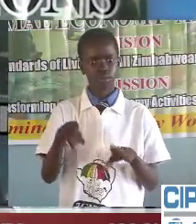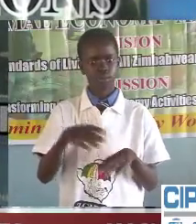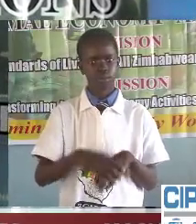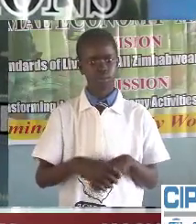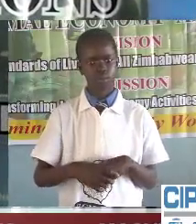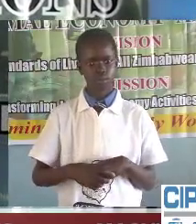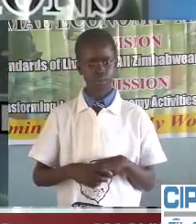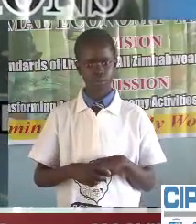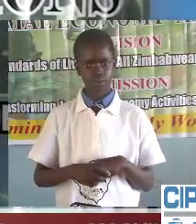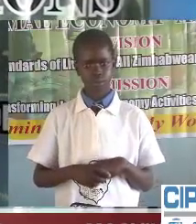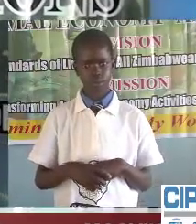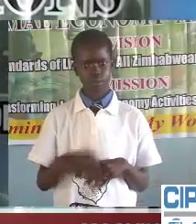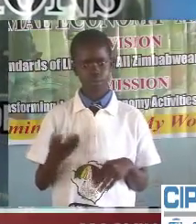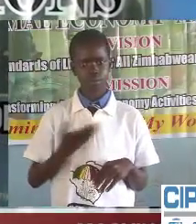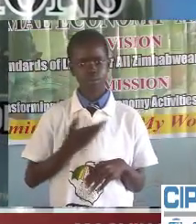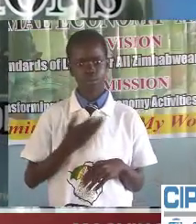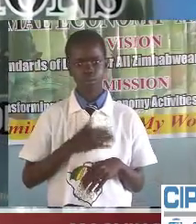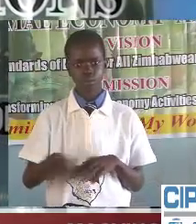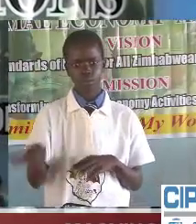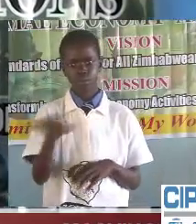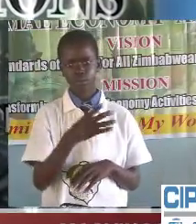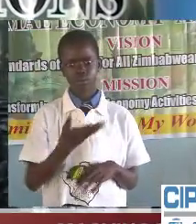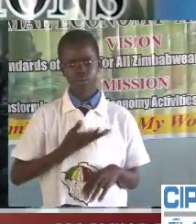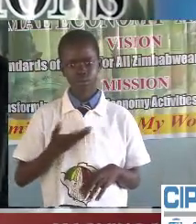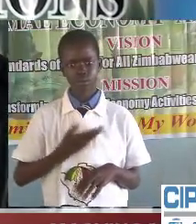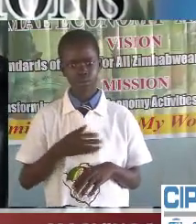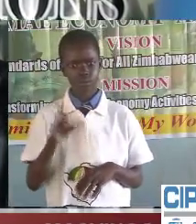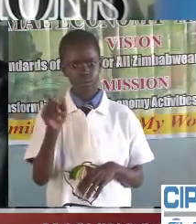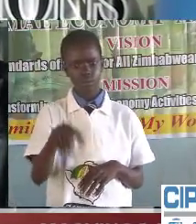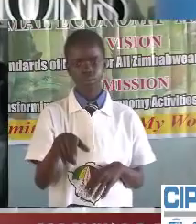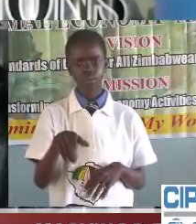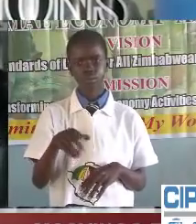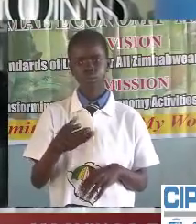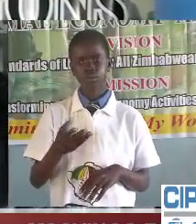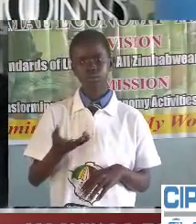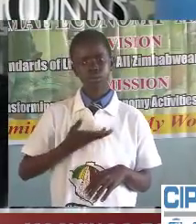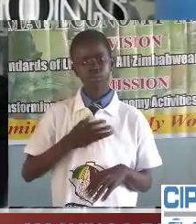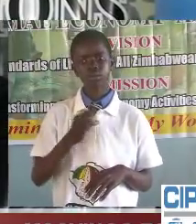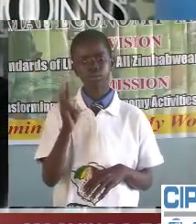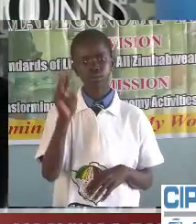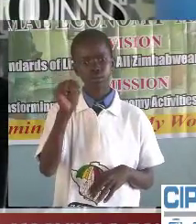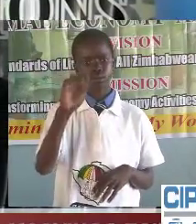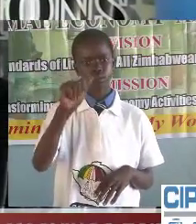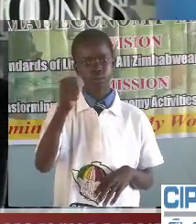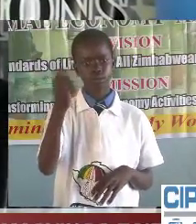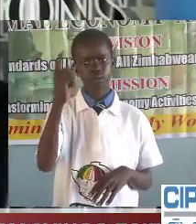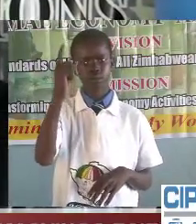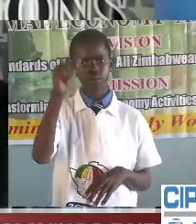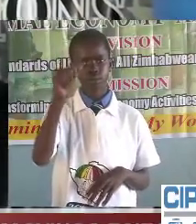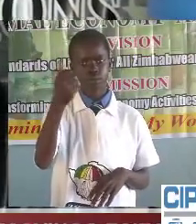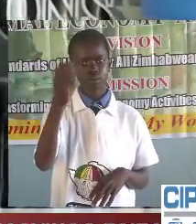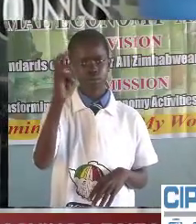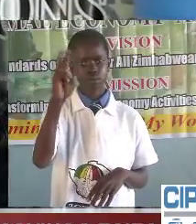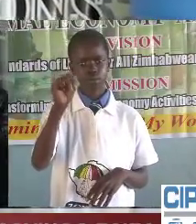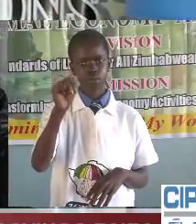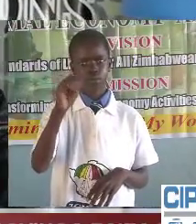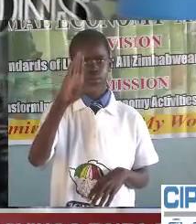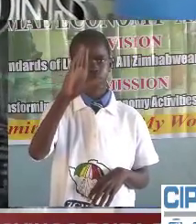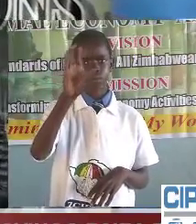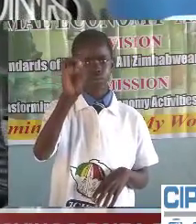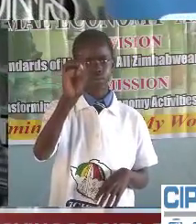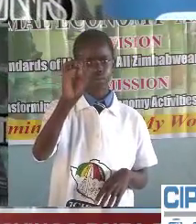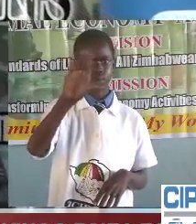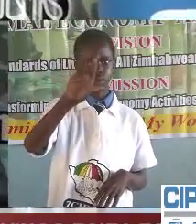StreetNet International President, Madam Lorraine Sibanda, to come to the front and give us